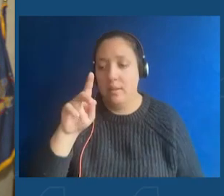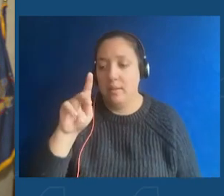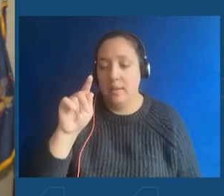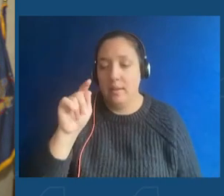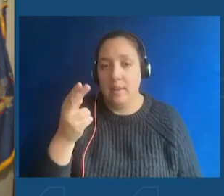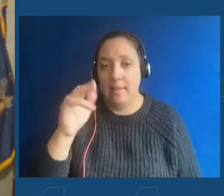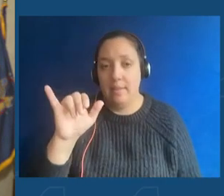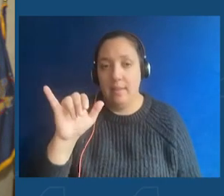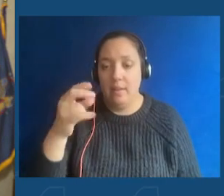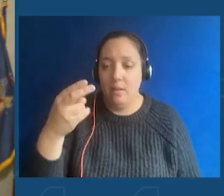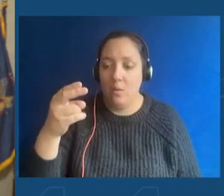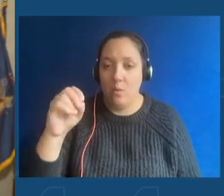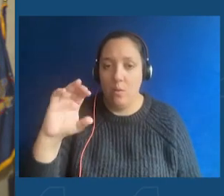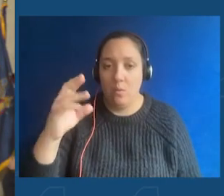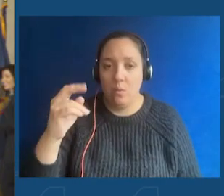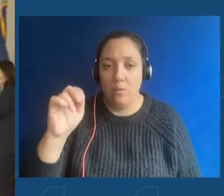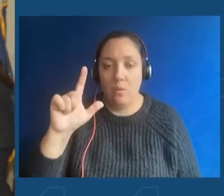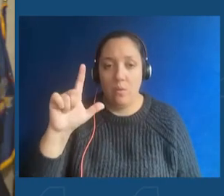Hochul.